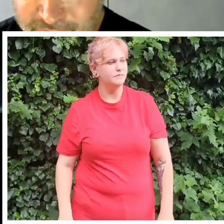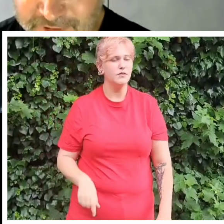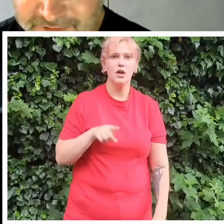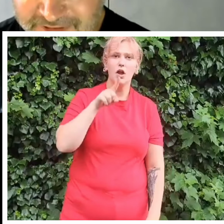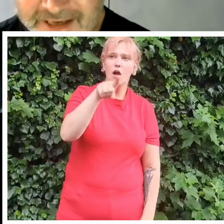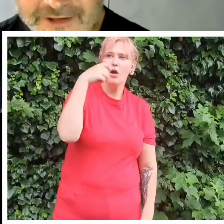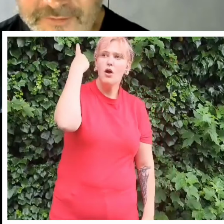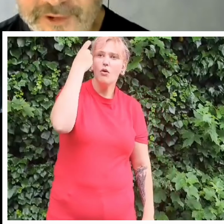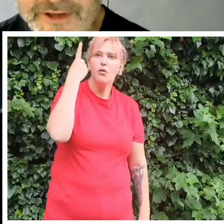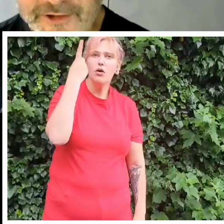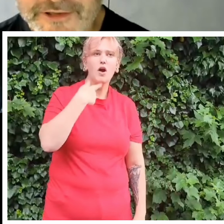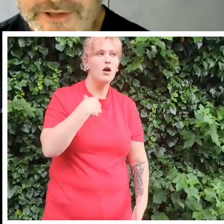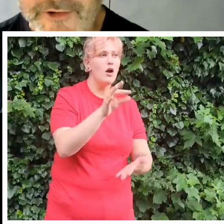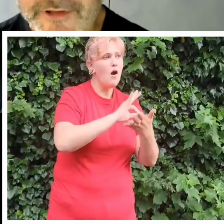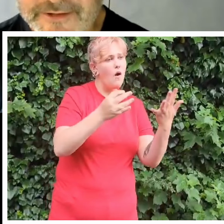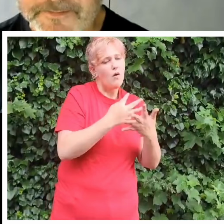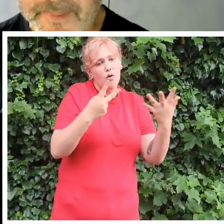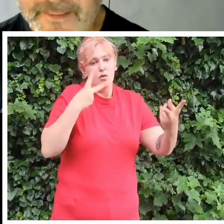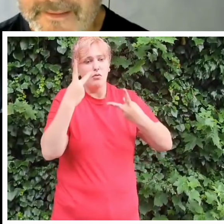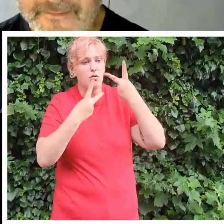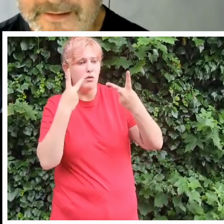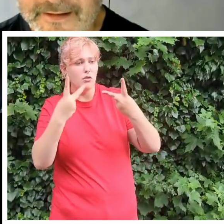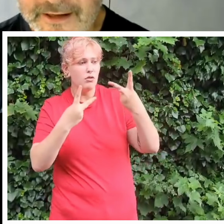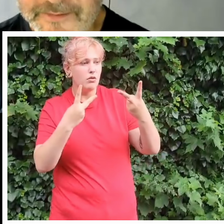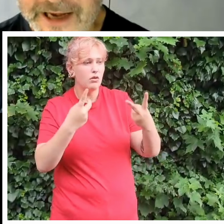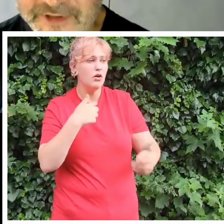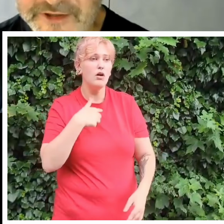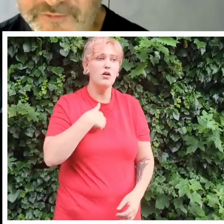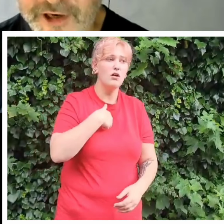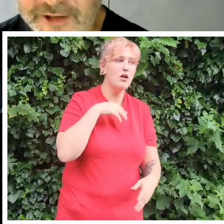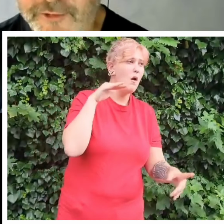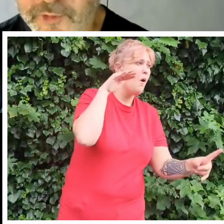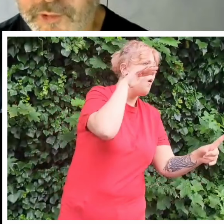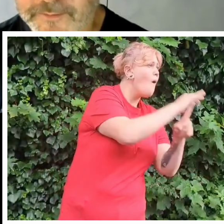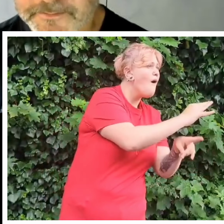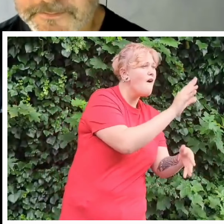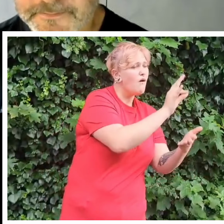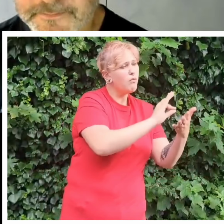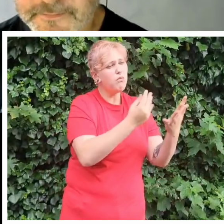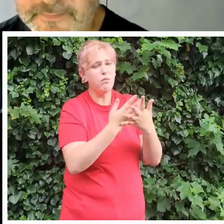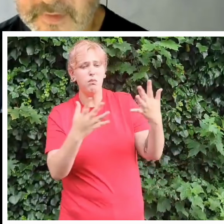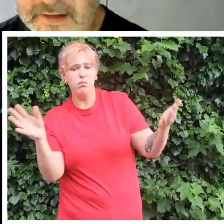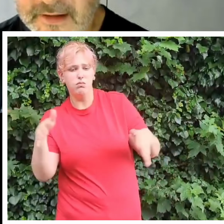for you to understand, I've written a lot of songs and I'm aiming to write a lot more.